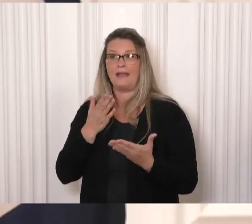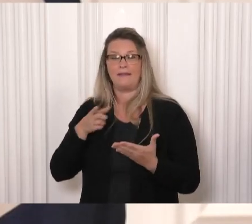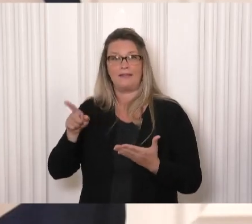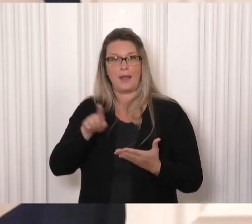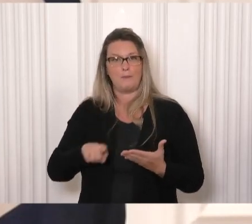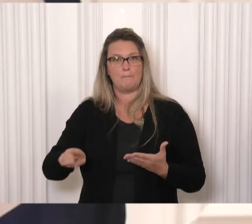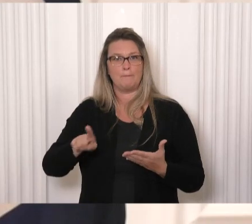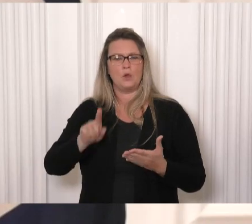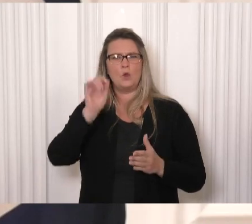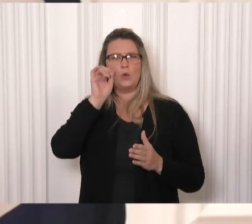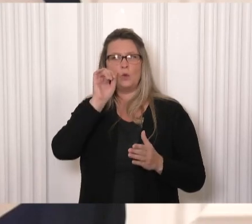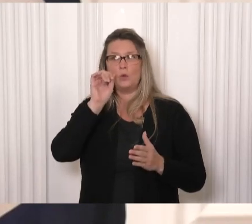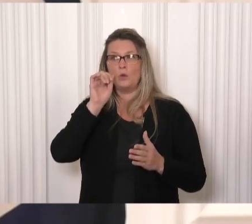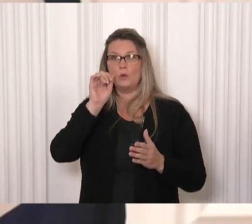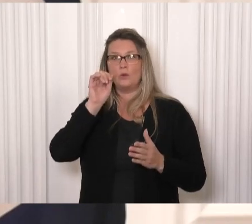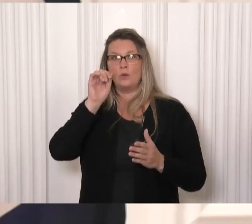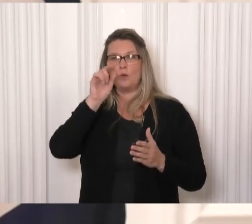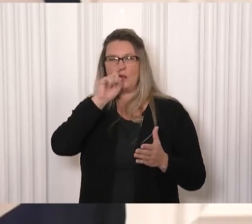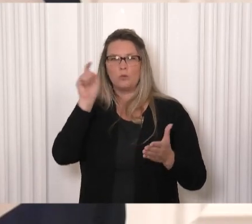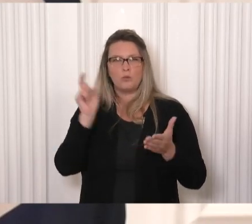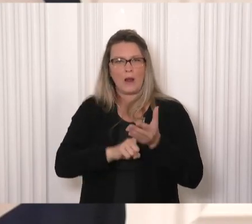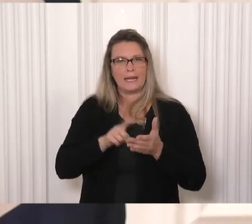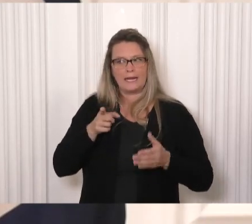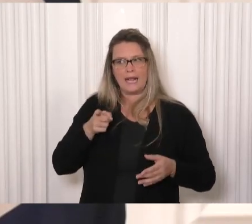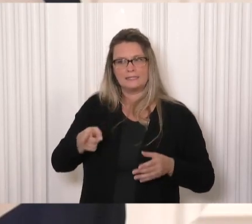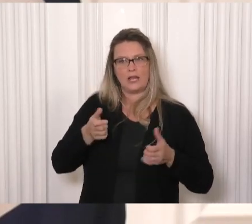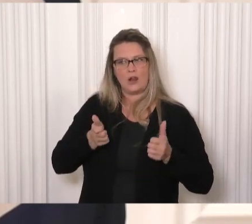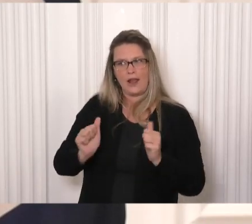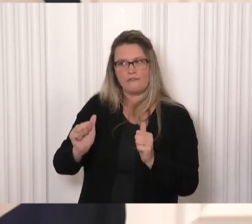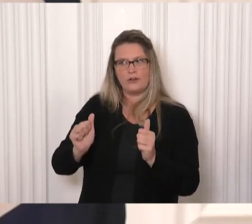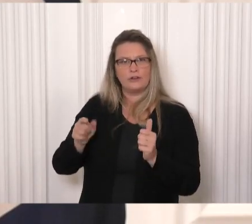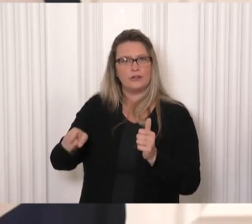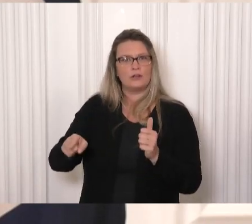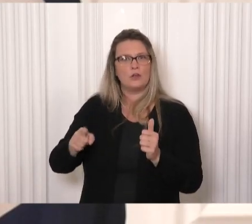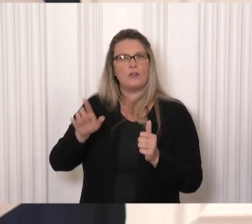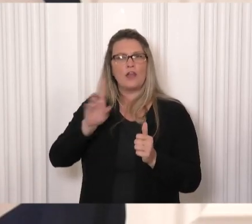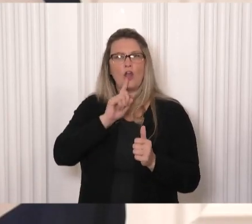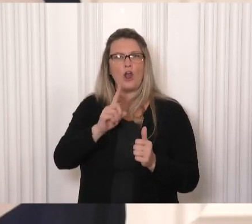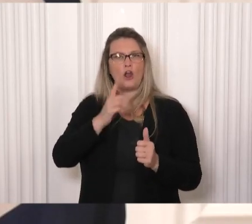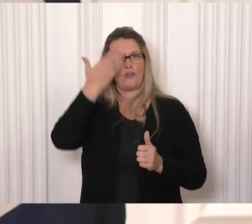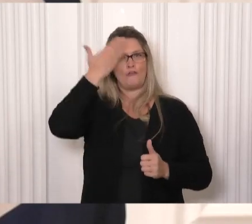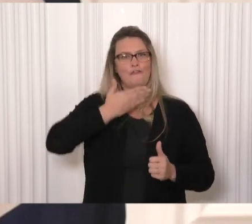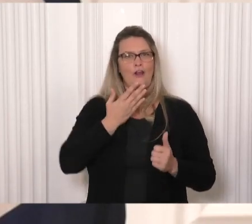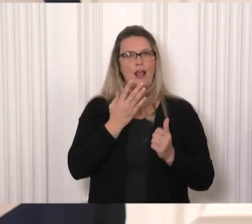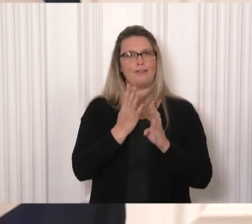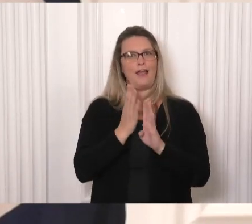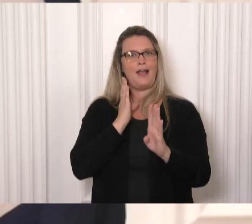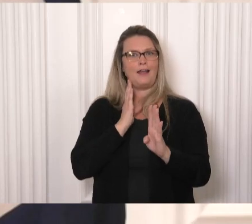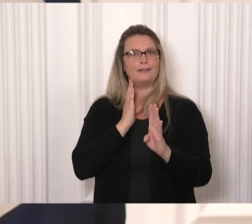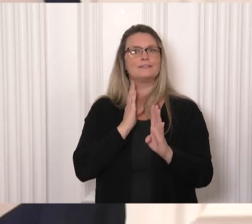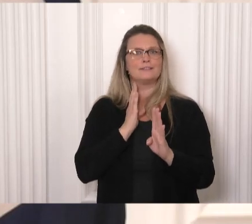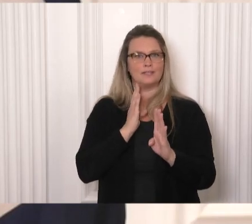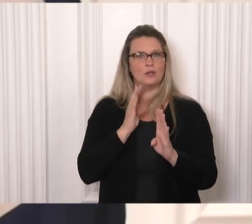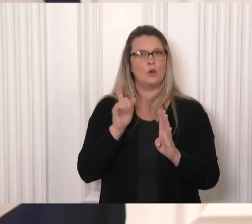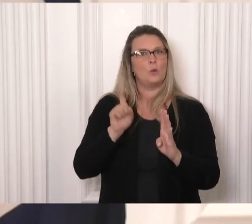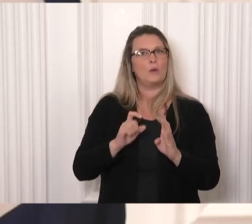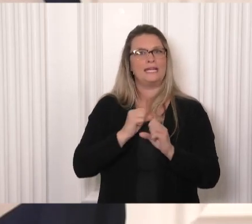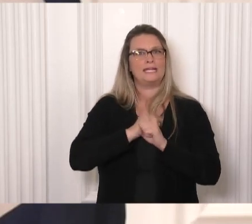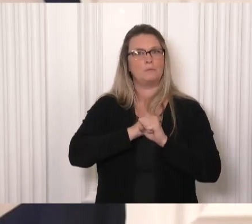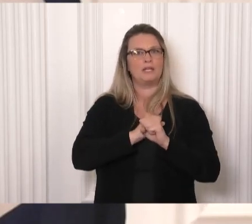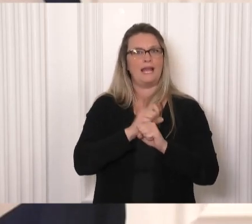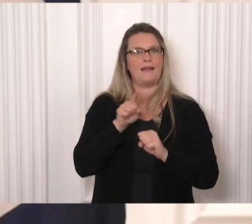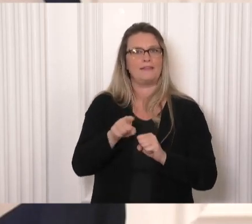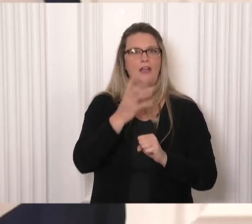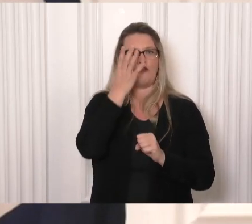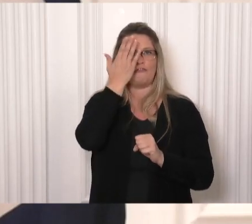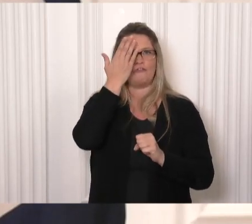recognize all their effort, they're our front line defense in every way, and we have to protect them. We've